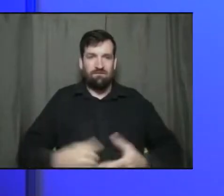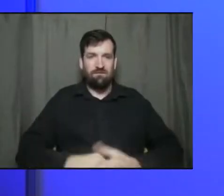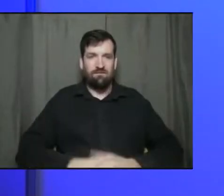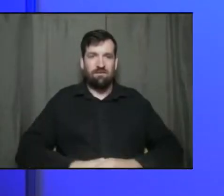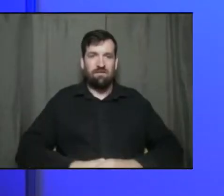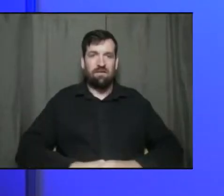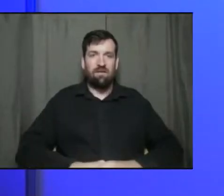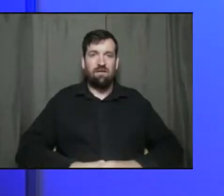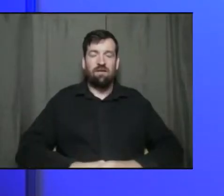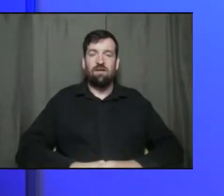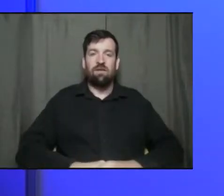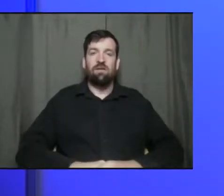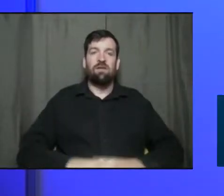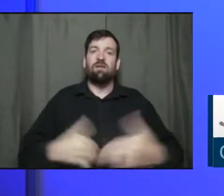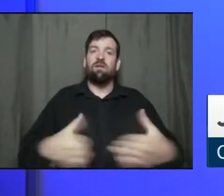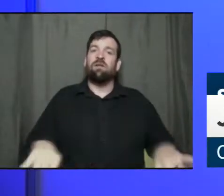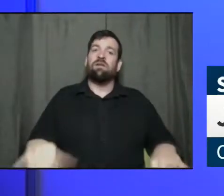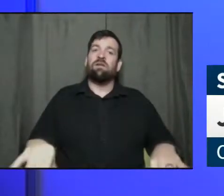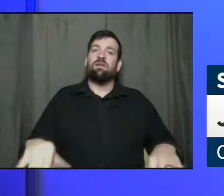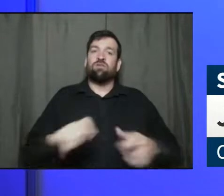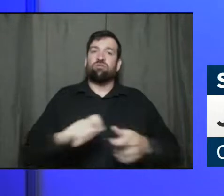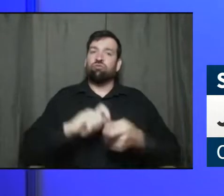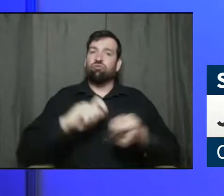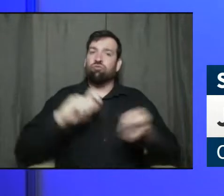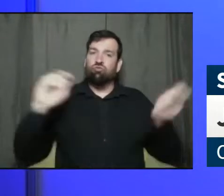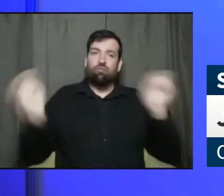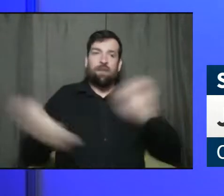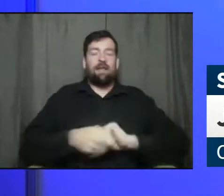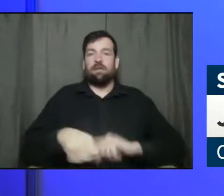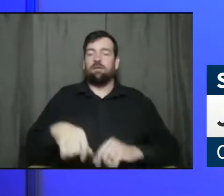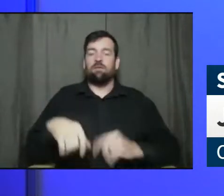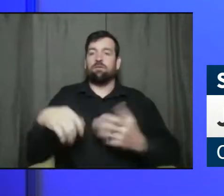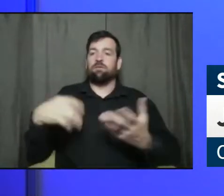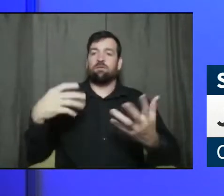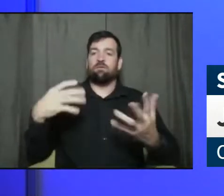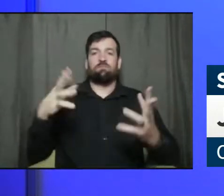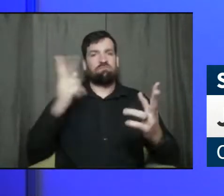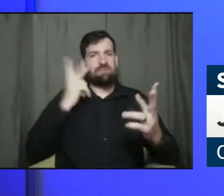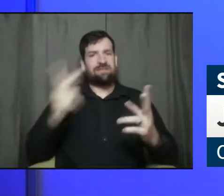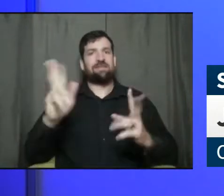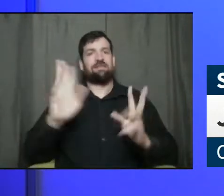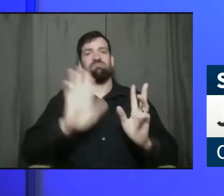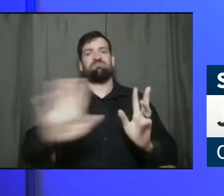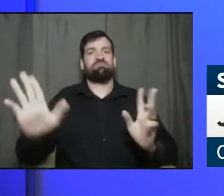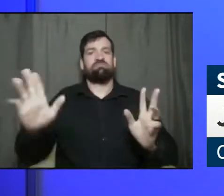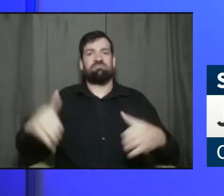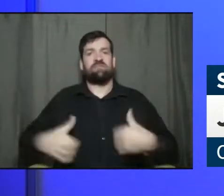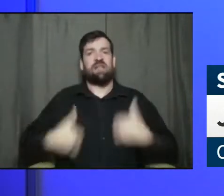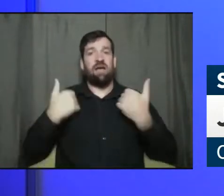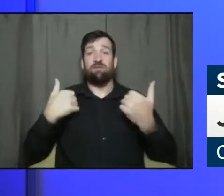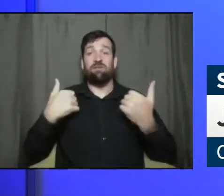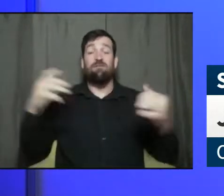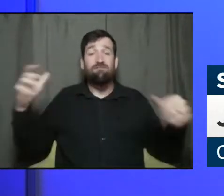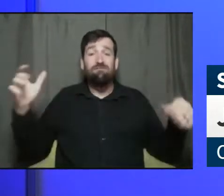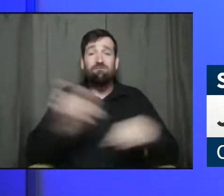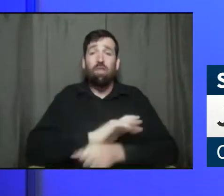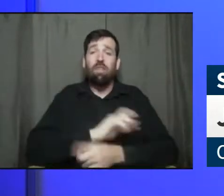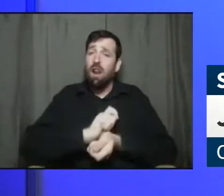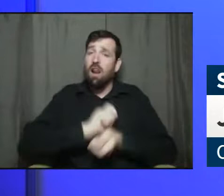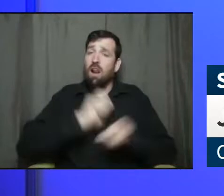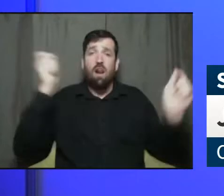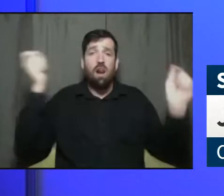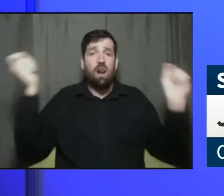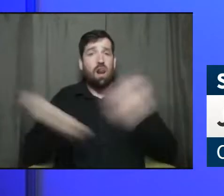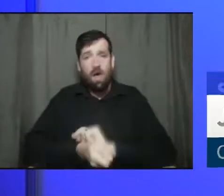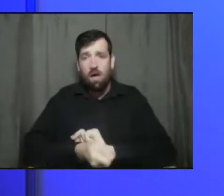how dramatic it's been. You know, to see people's lives, as they described, completely transformed has just been incredible. And I